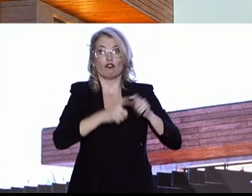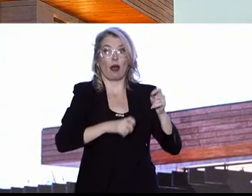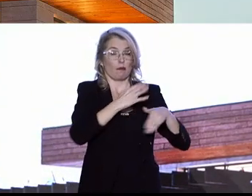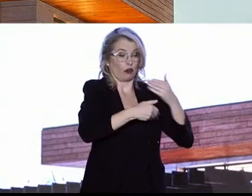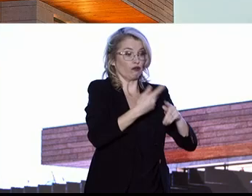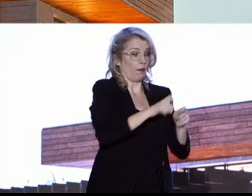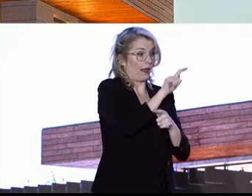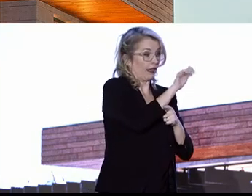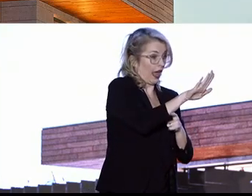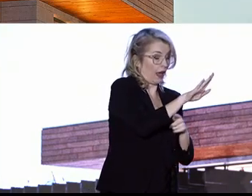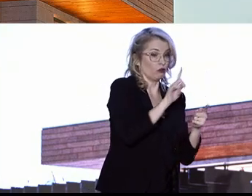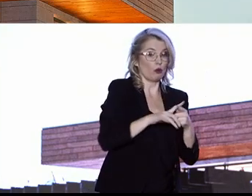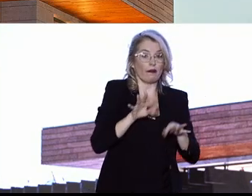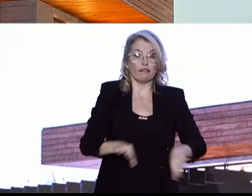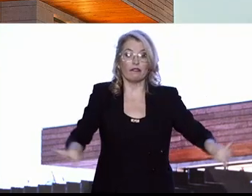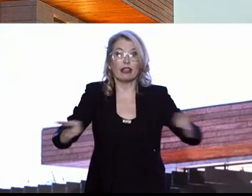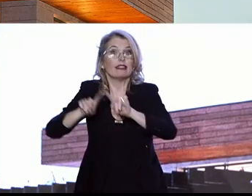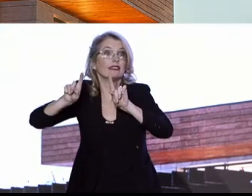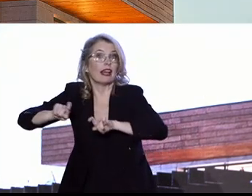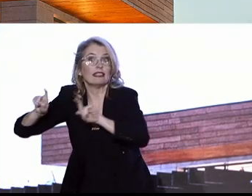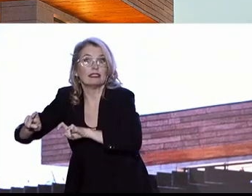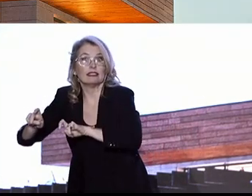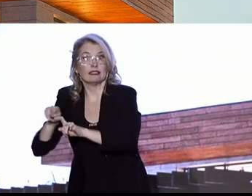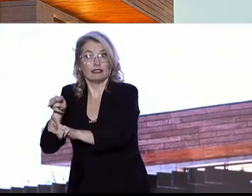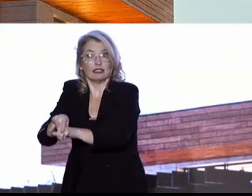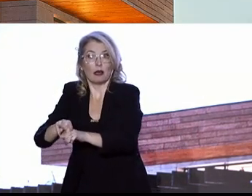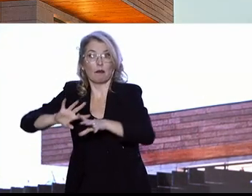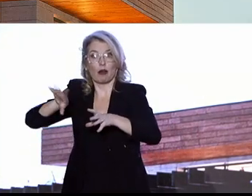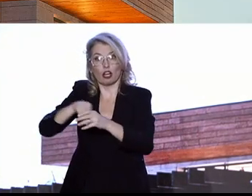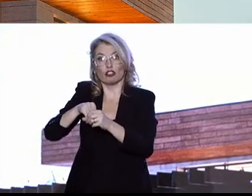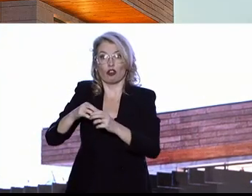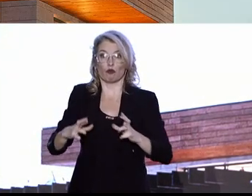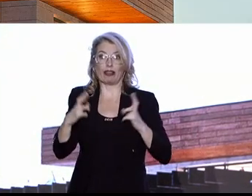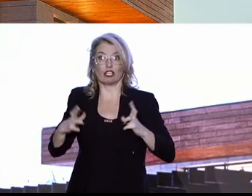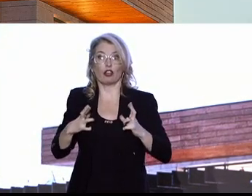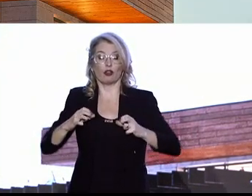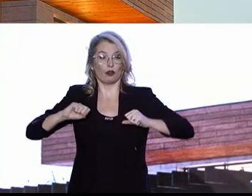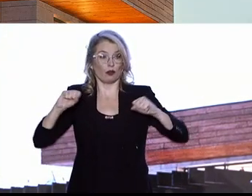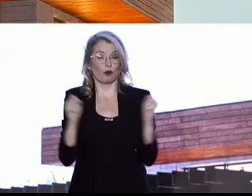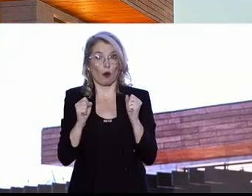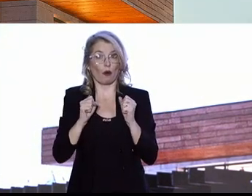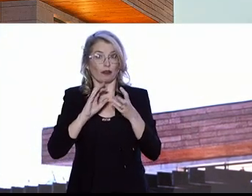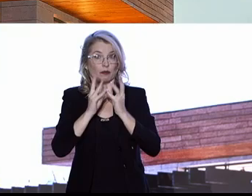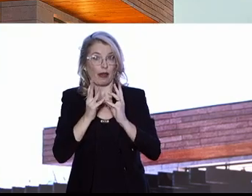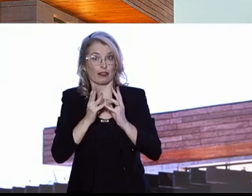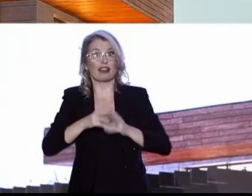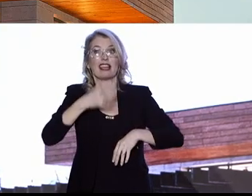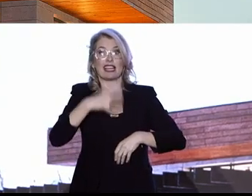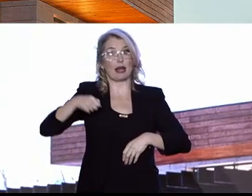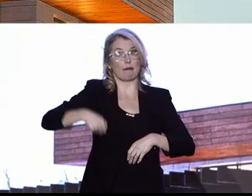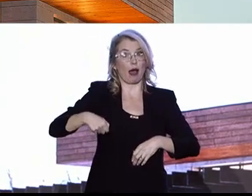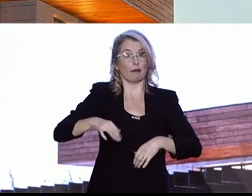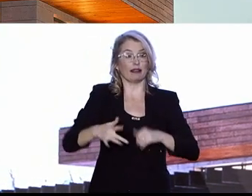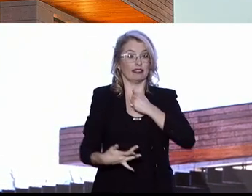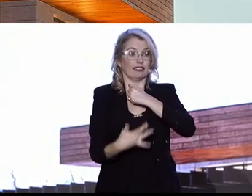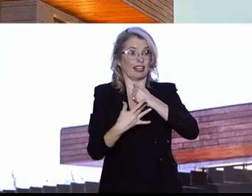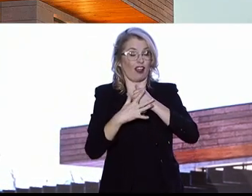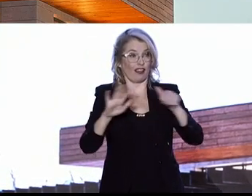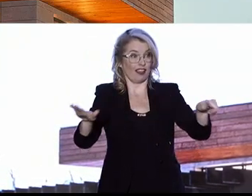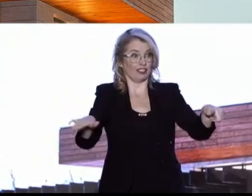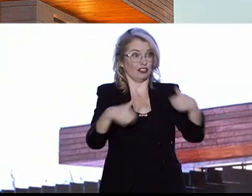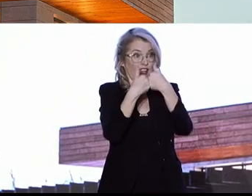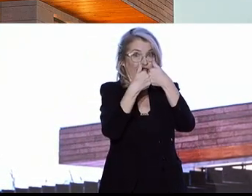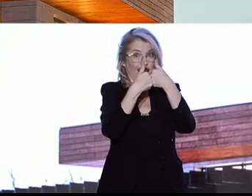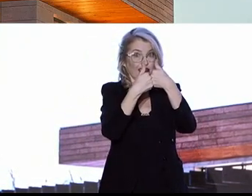lab to field testing as part of the Residential Cold Climate Heat Pump Challenge.